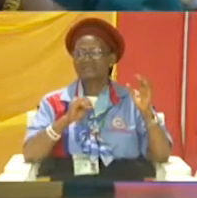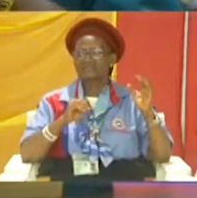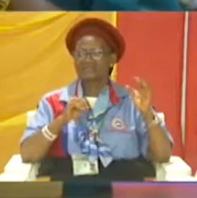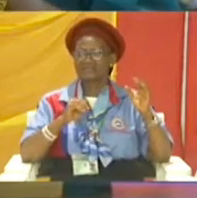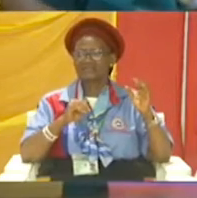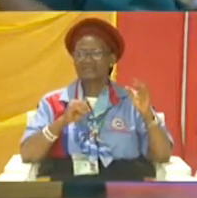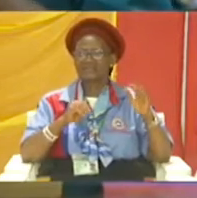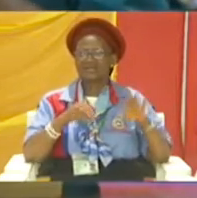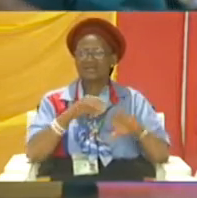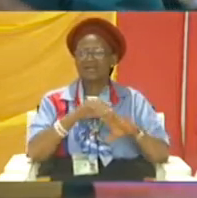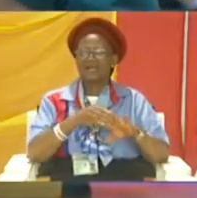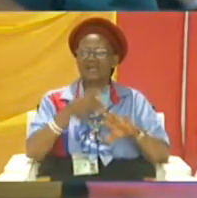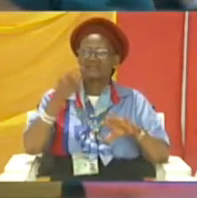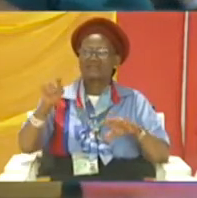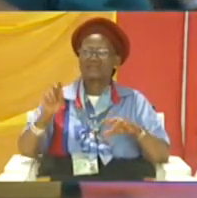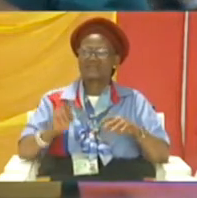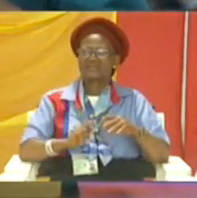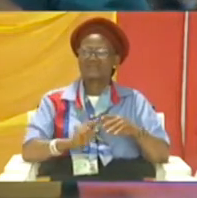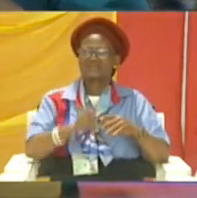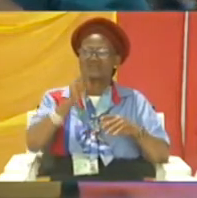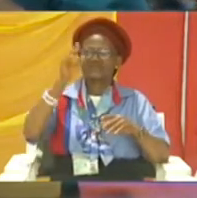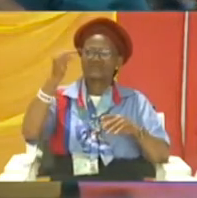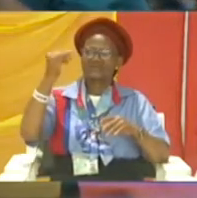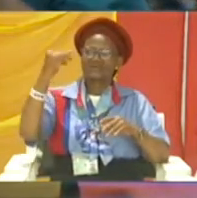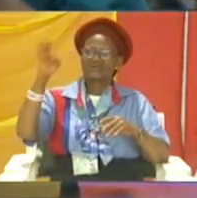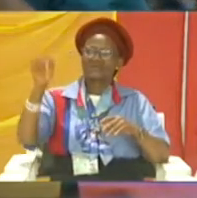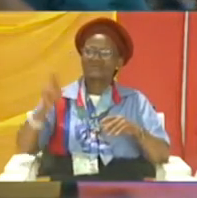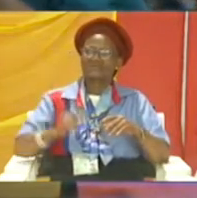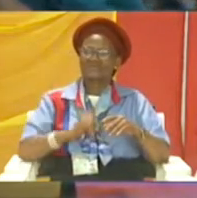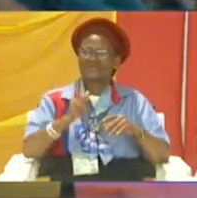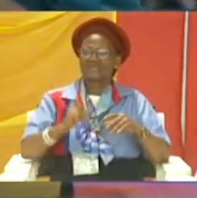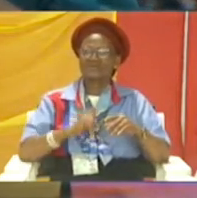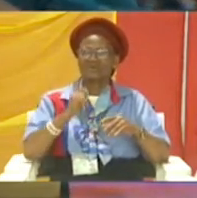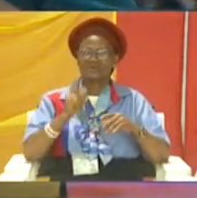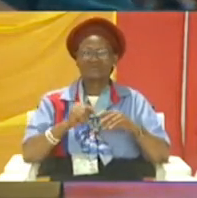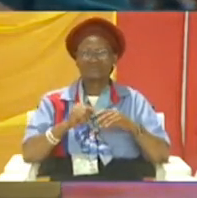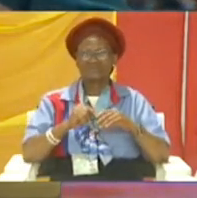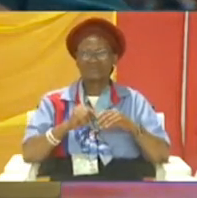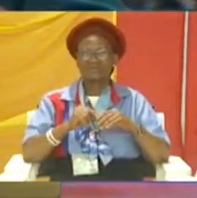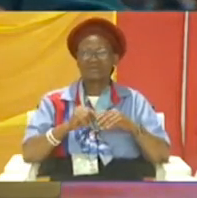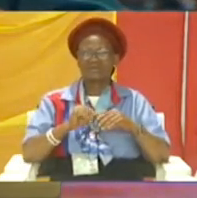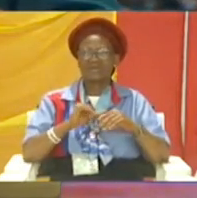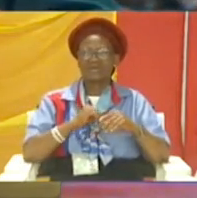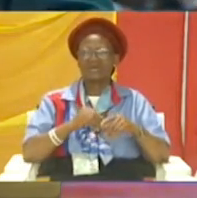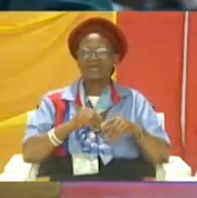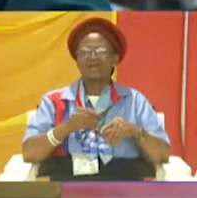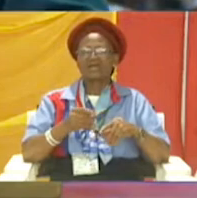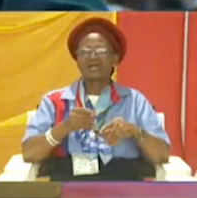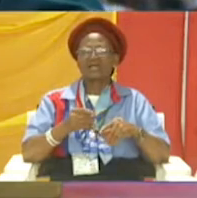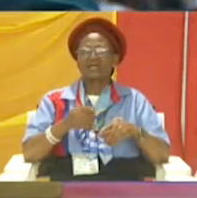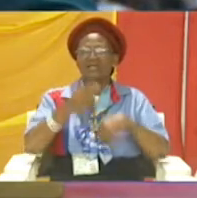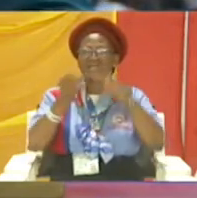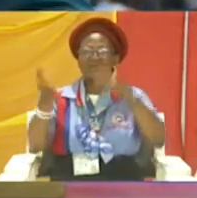the University of Lagos, I went to attend a